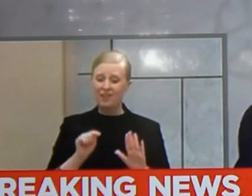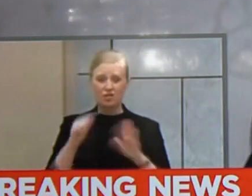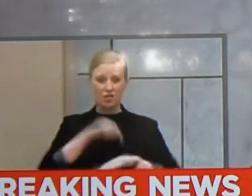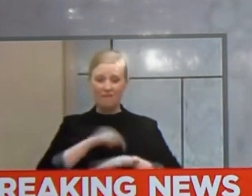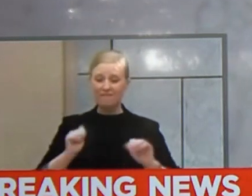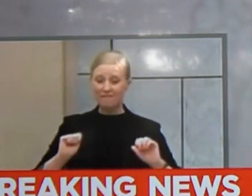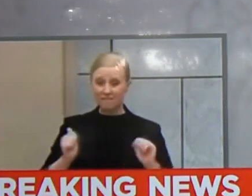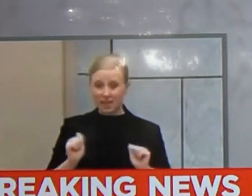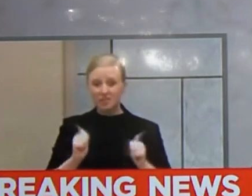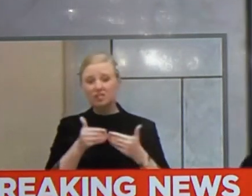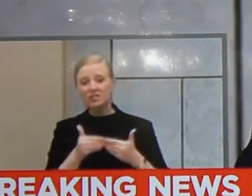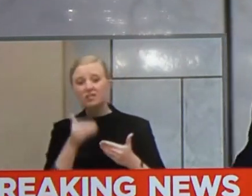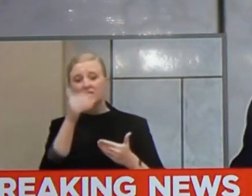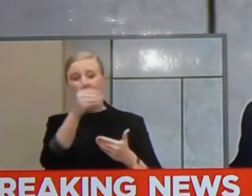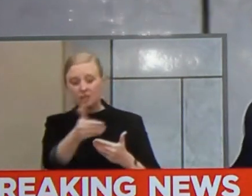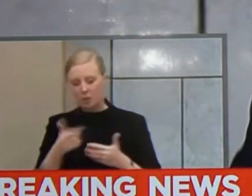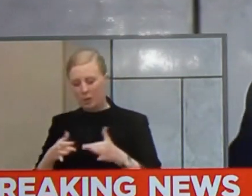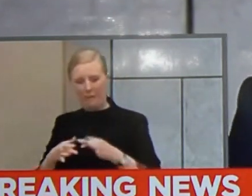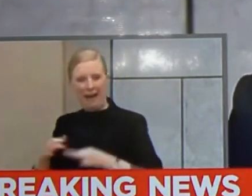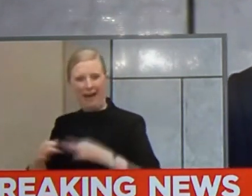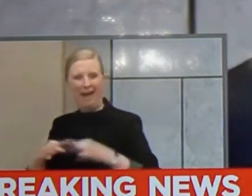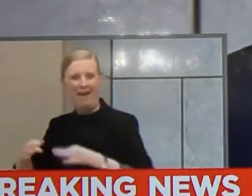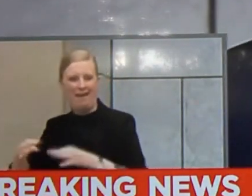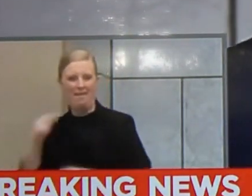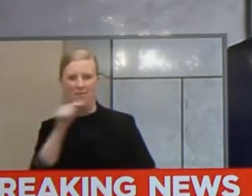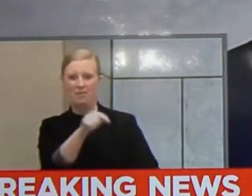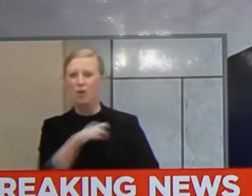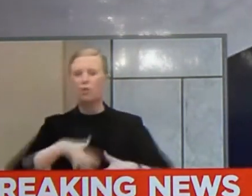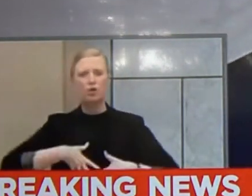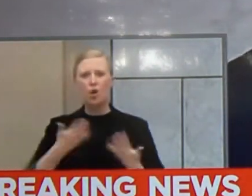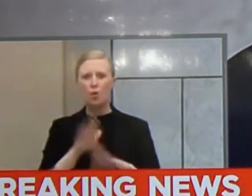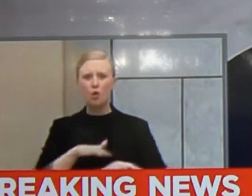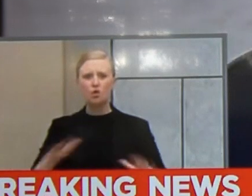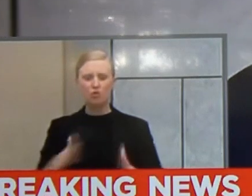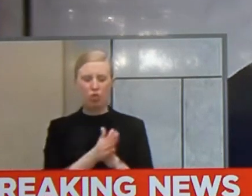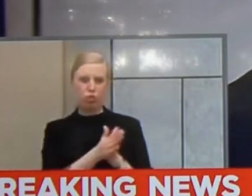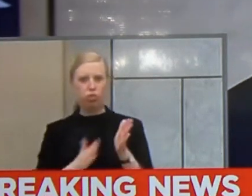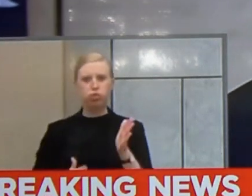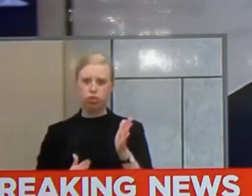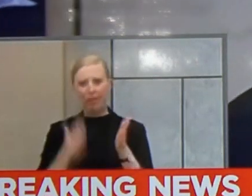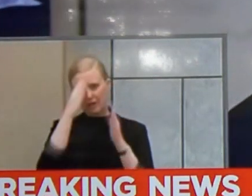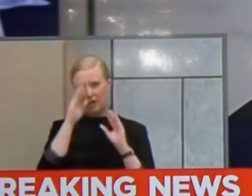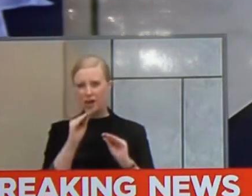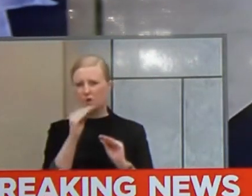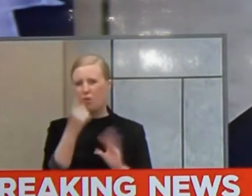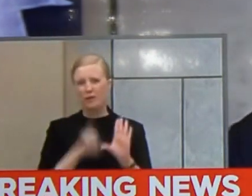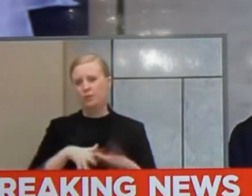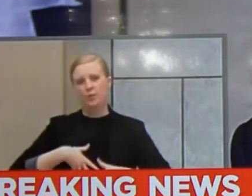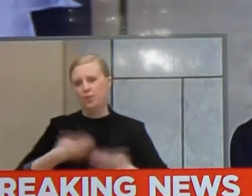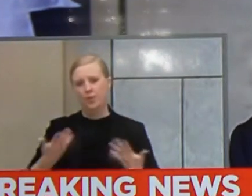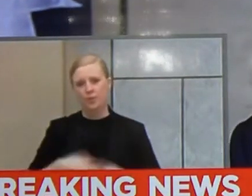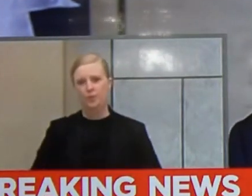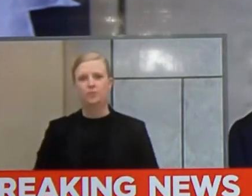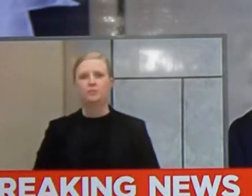year can be conducted. We do not want our children to lose a year of their education. John. Prime Minister, what would you say to